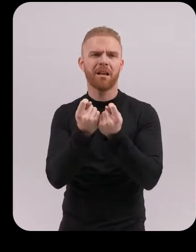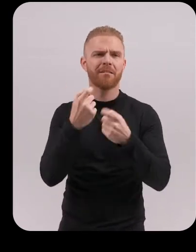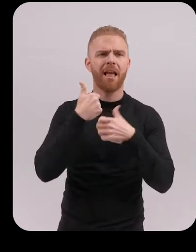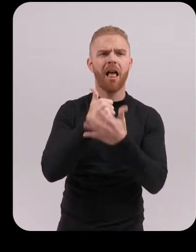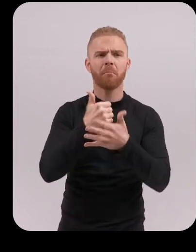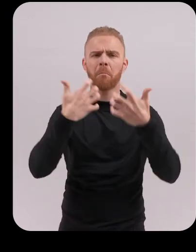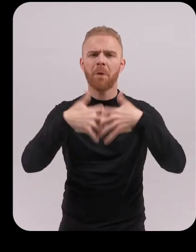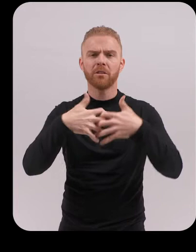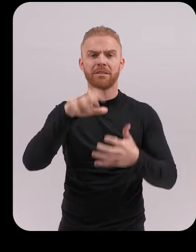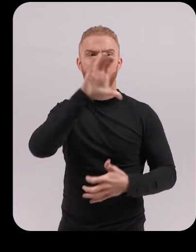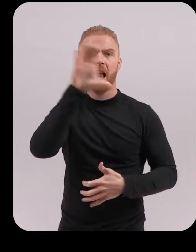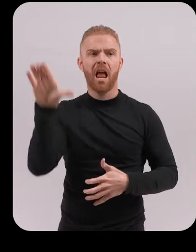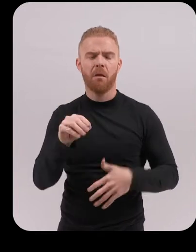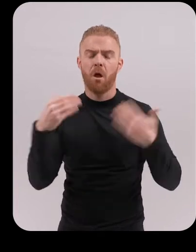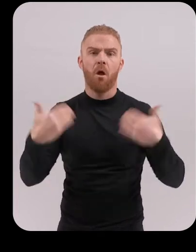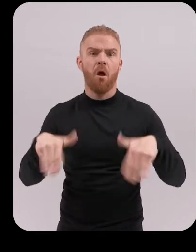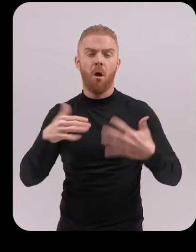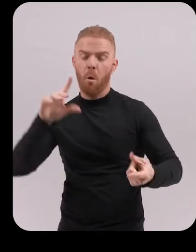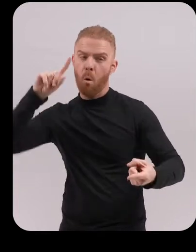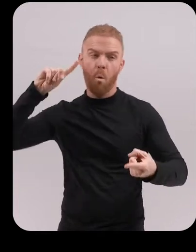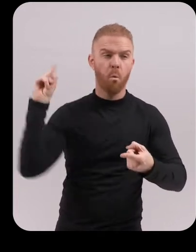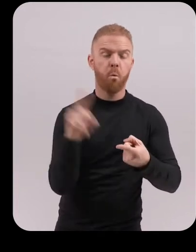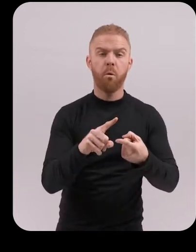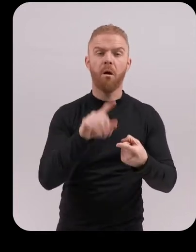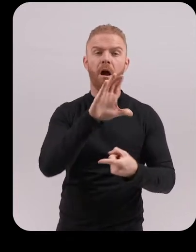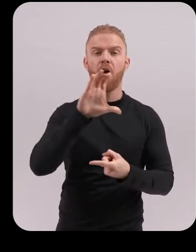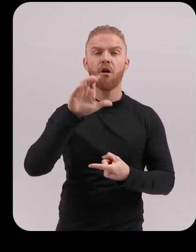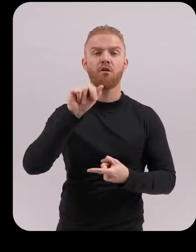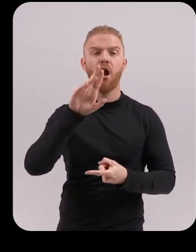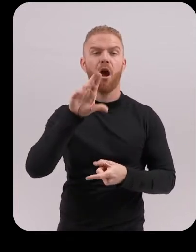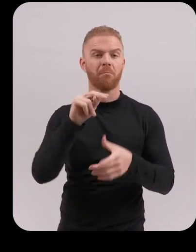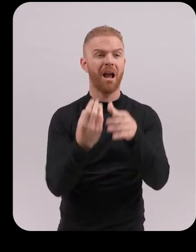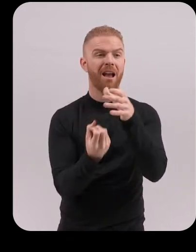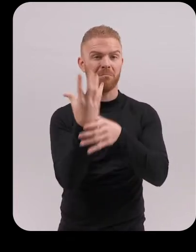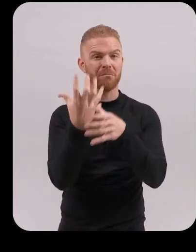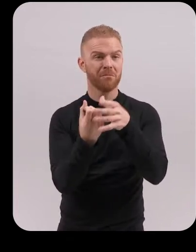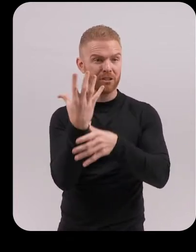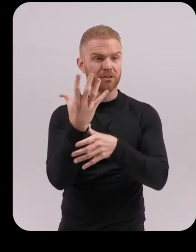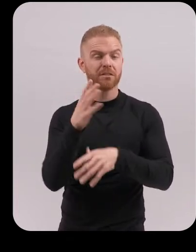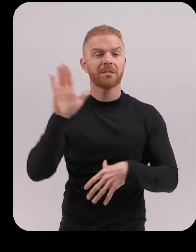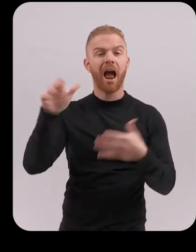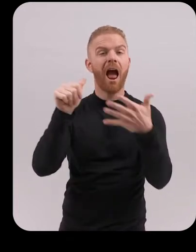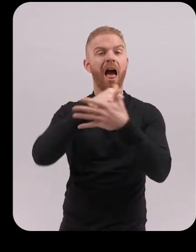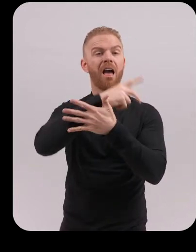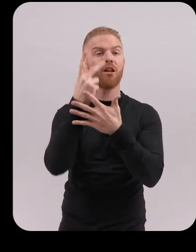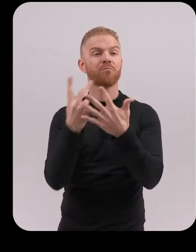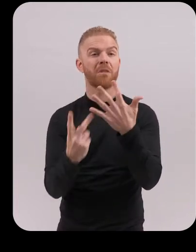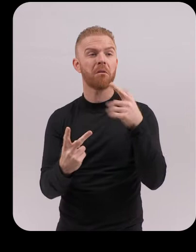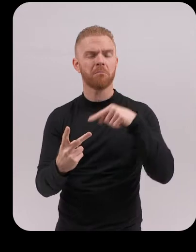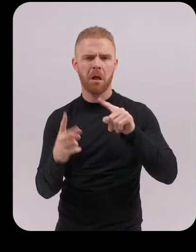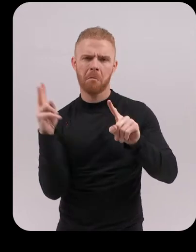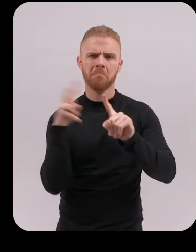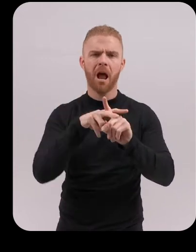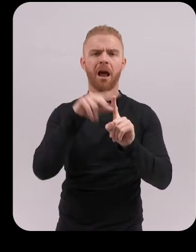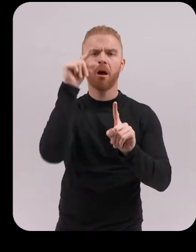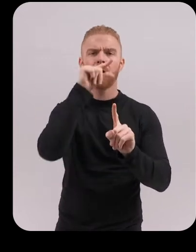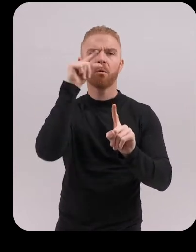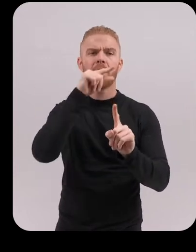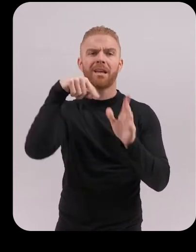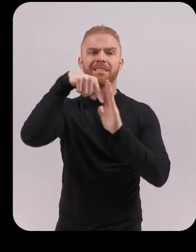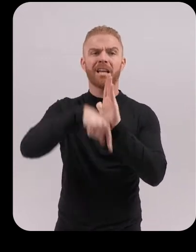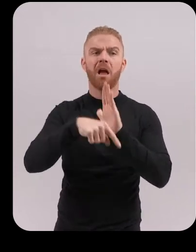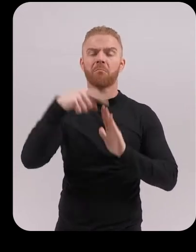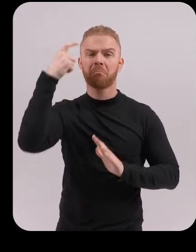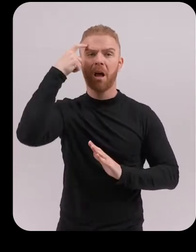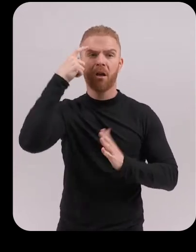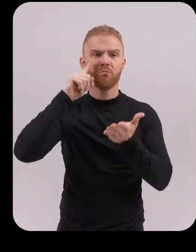helps manufacturing companies to dramatically reduce their carbon emissions. And Eugenie's algorithms apply Google DeepMind